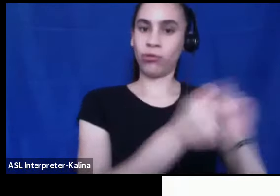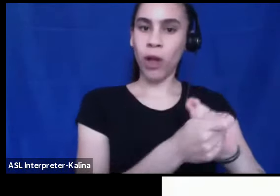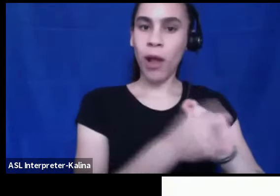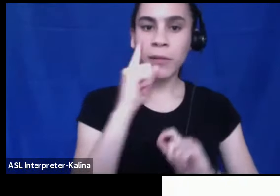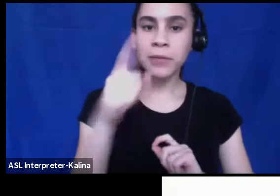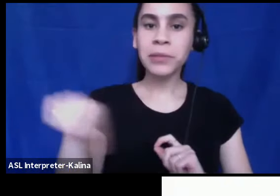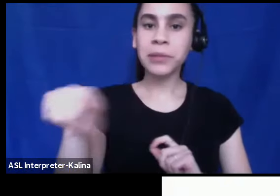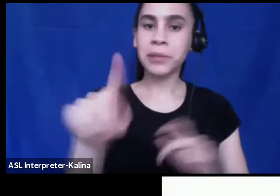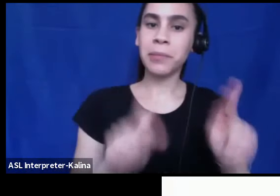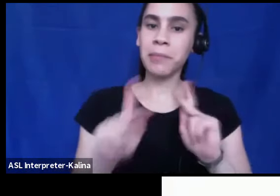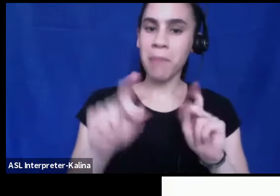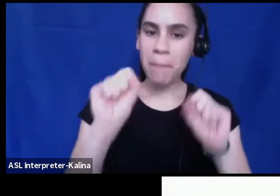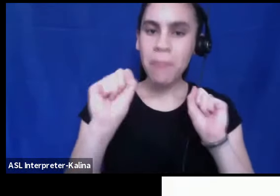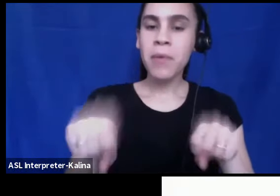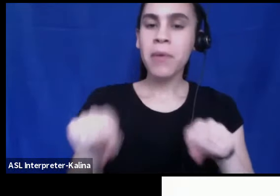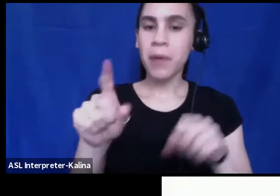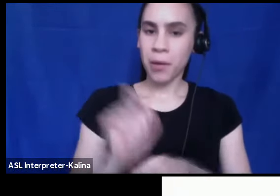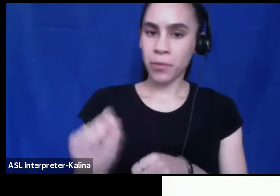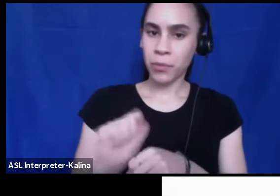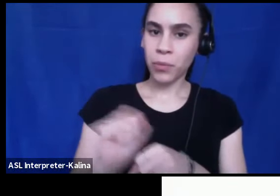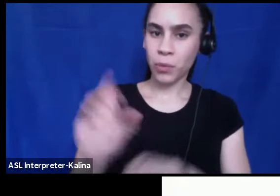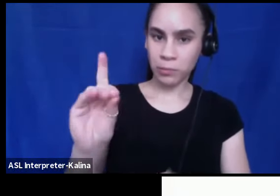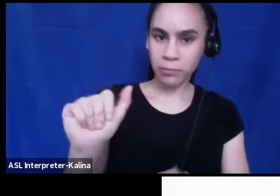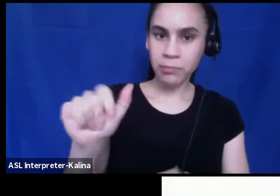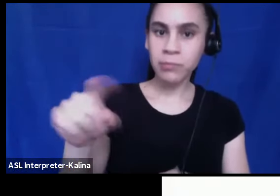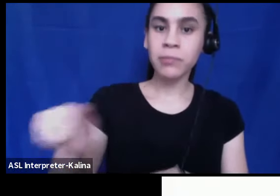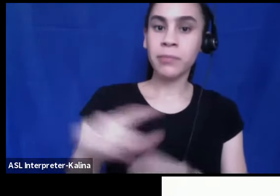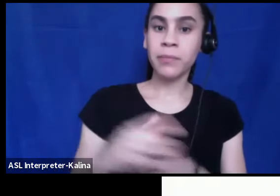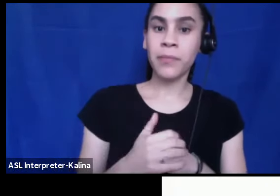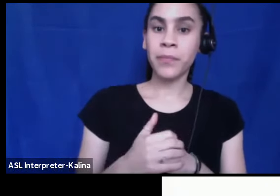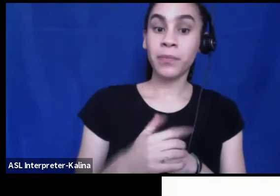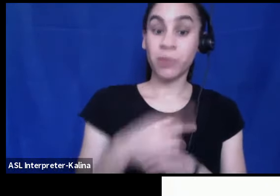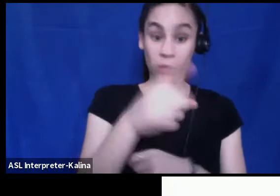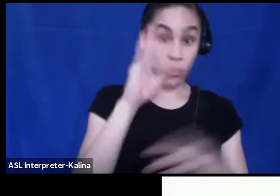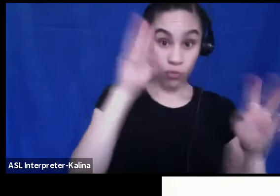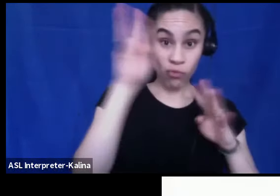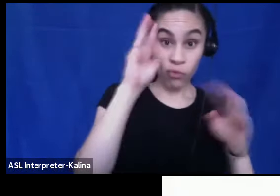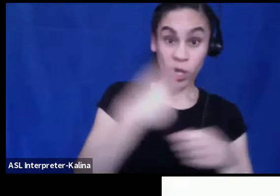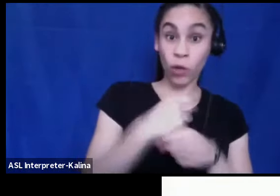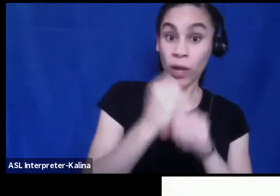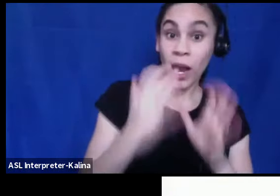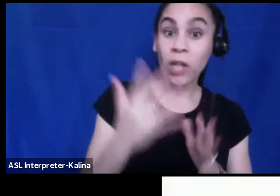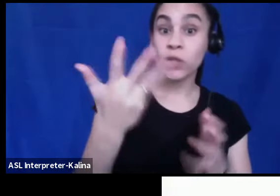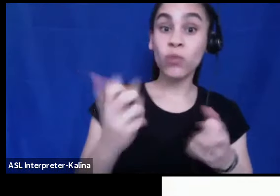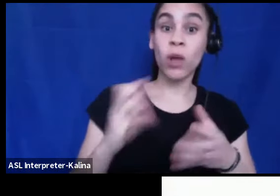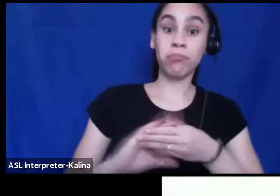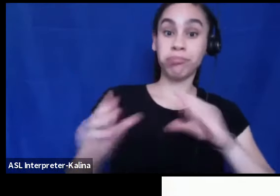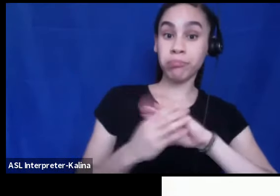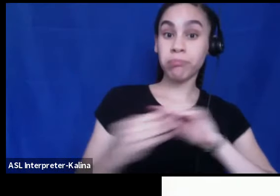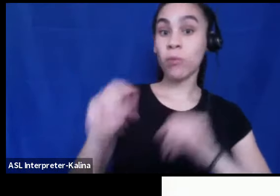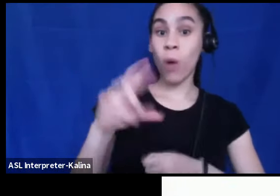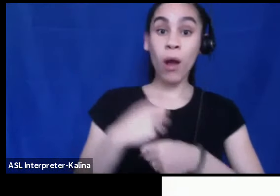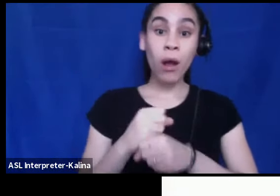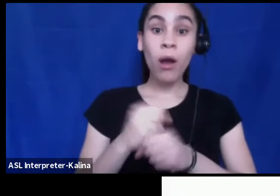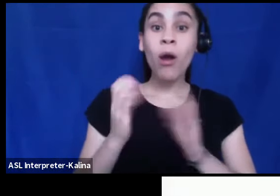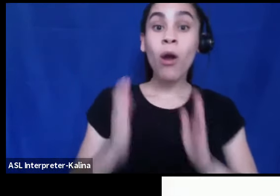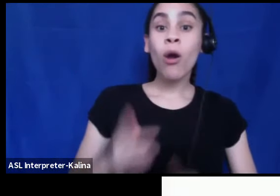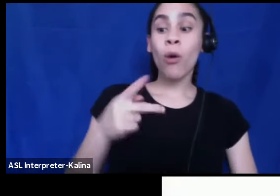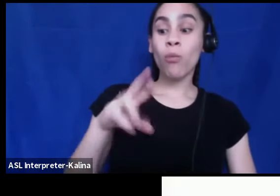that they love, whether it's product development or whether you're a creator and you want to tell stories and you're a producer or a